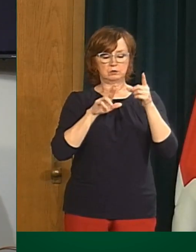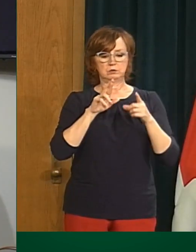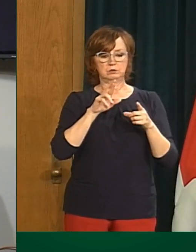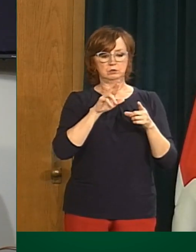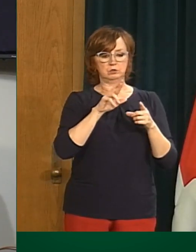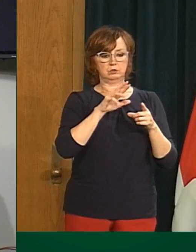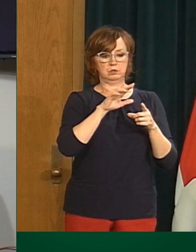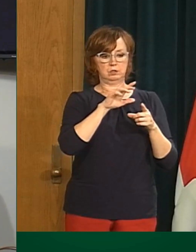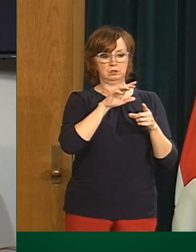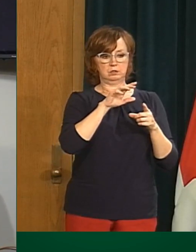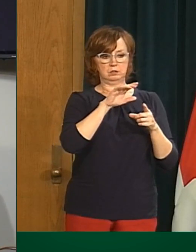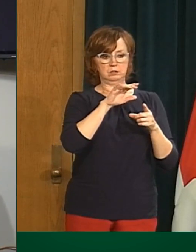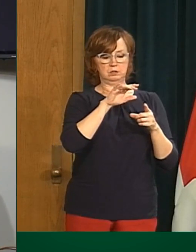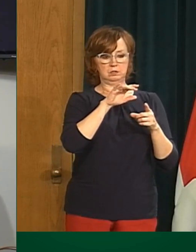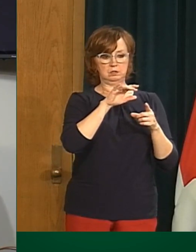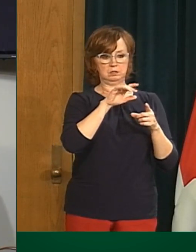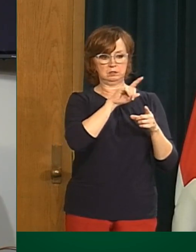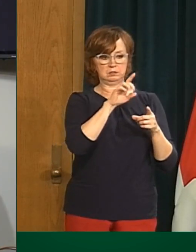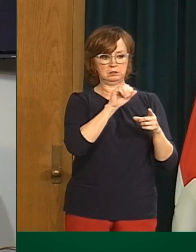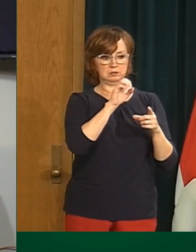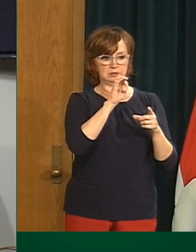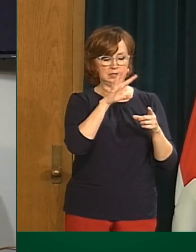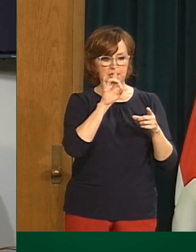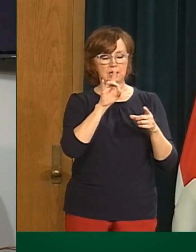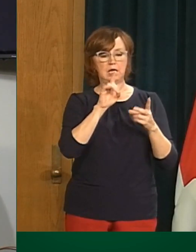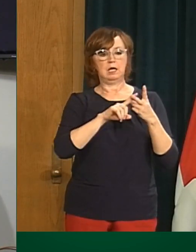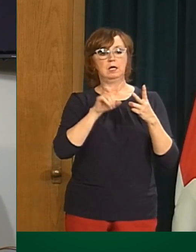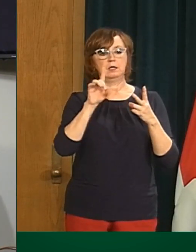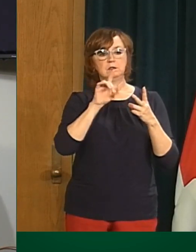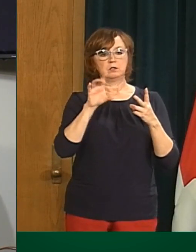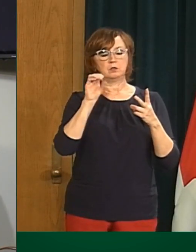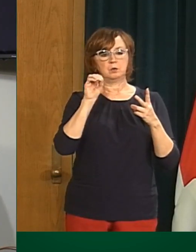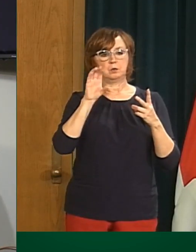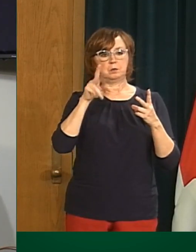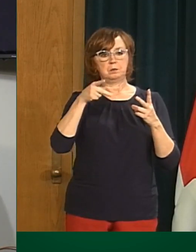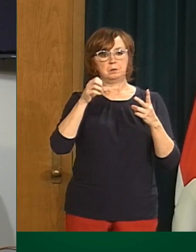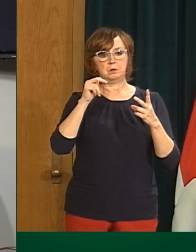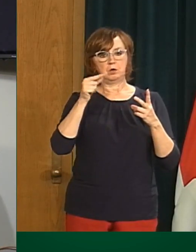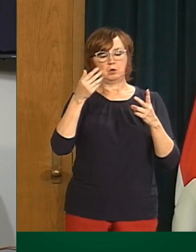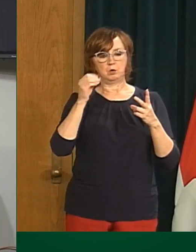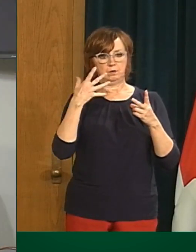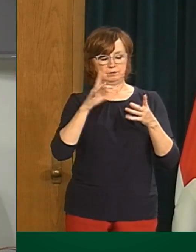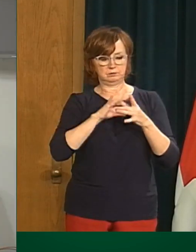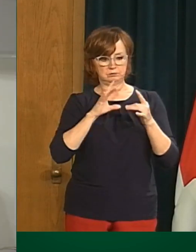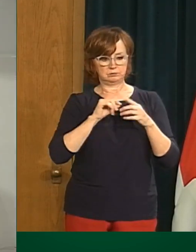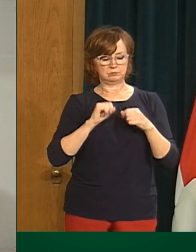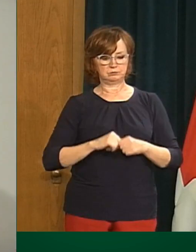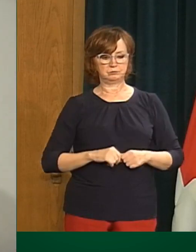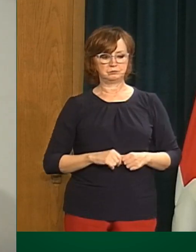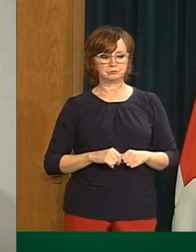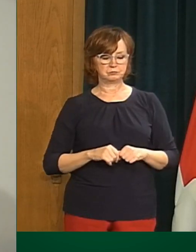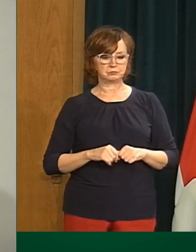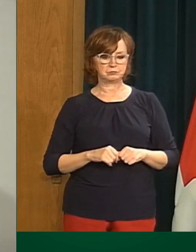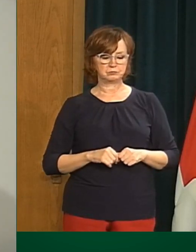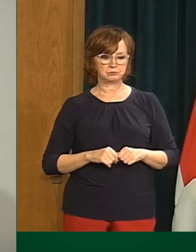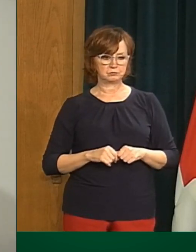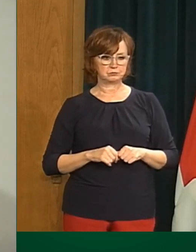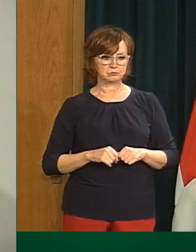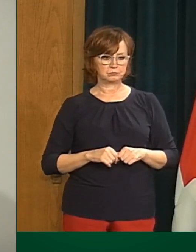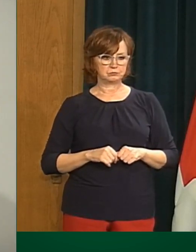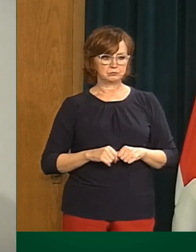mentioned, where there are settings where due to crowding, it's not possible to self-isolate either as a case or a